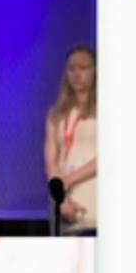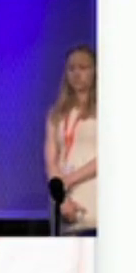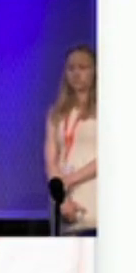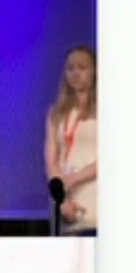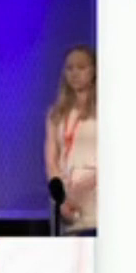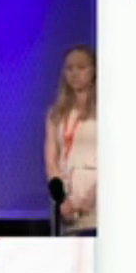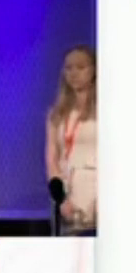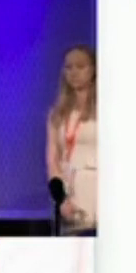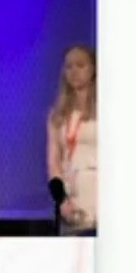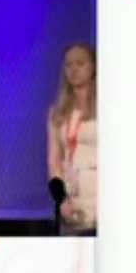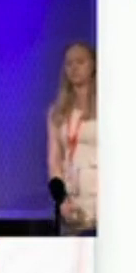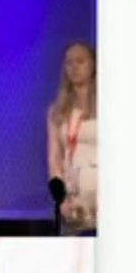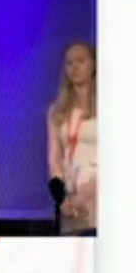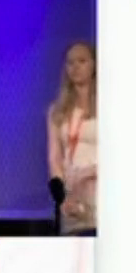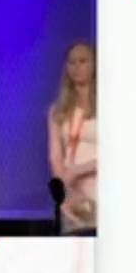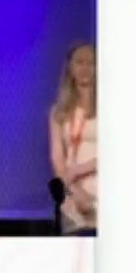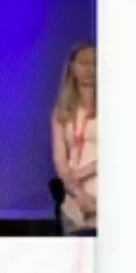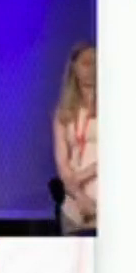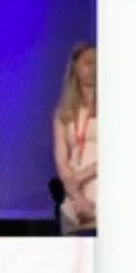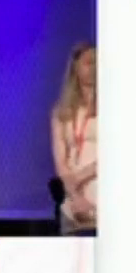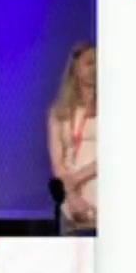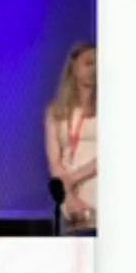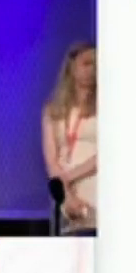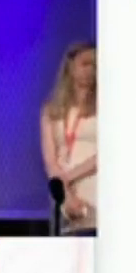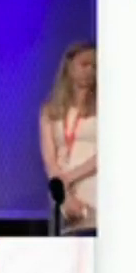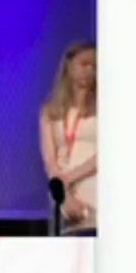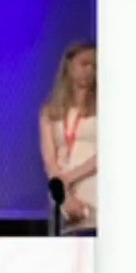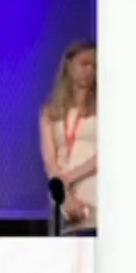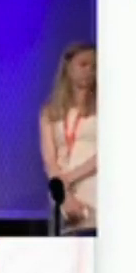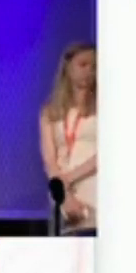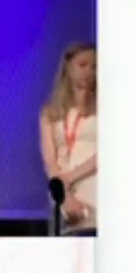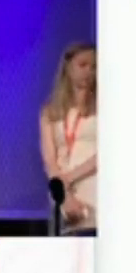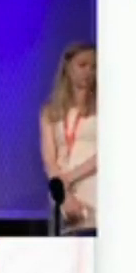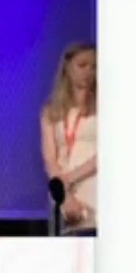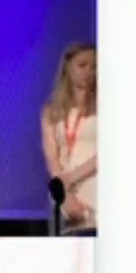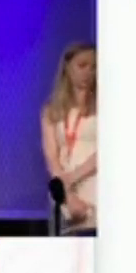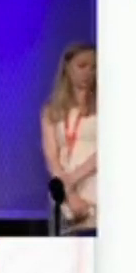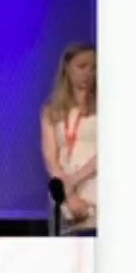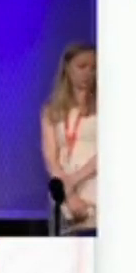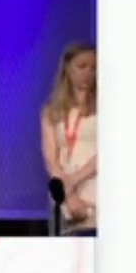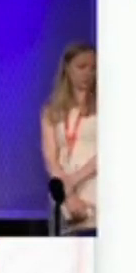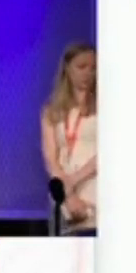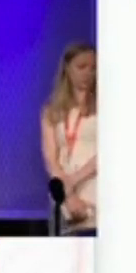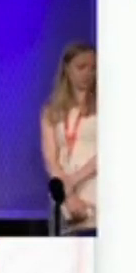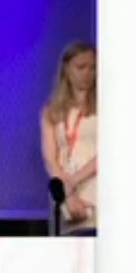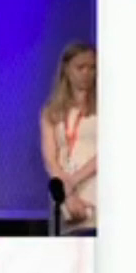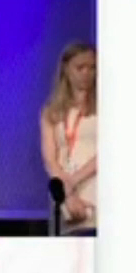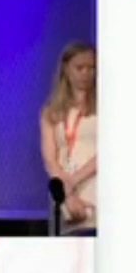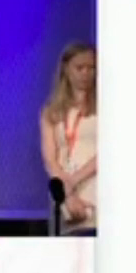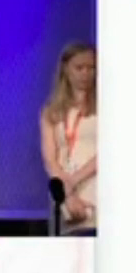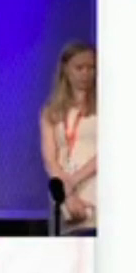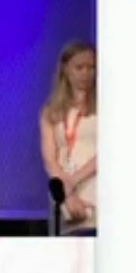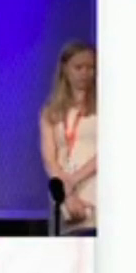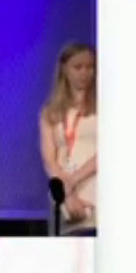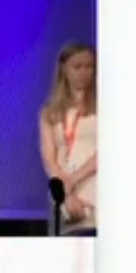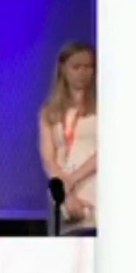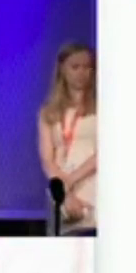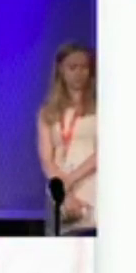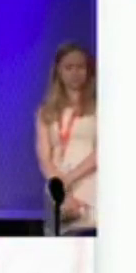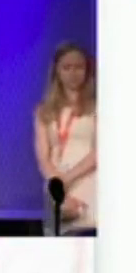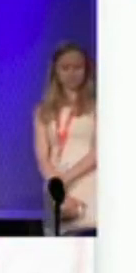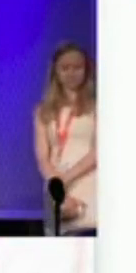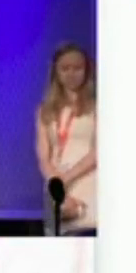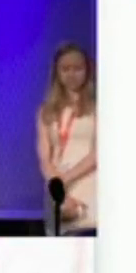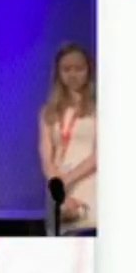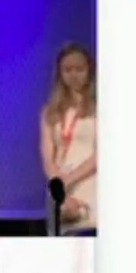Usually what we want to hear as clinicians, we want to know the kind of symptoms that you have. Do you worry a lot? Do you have episodes of panic, a lot of fear